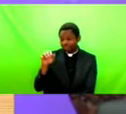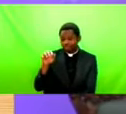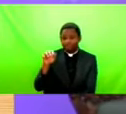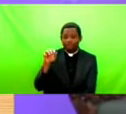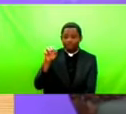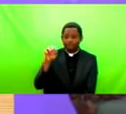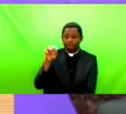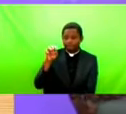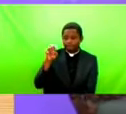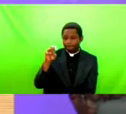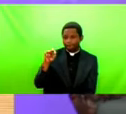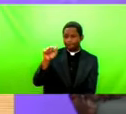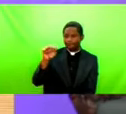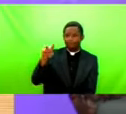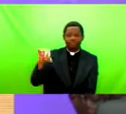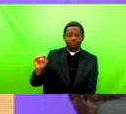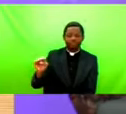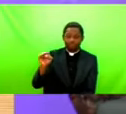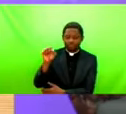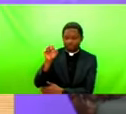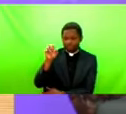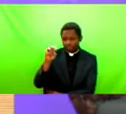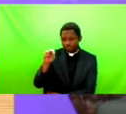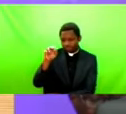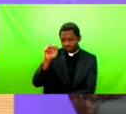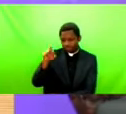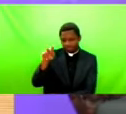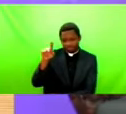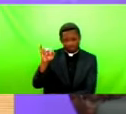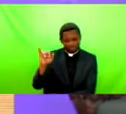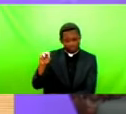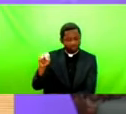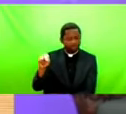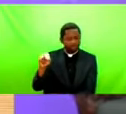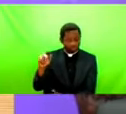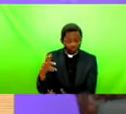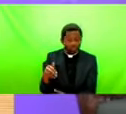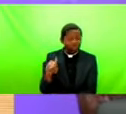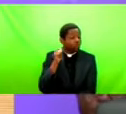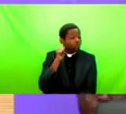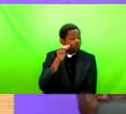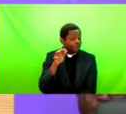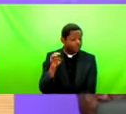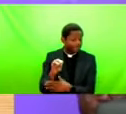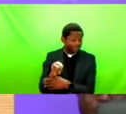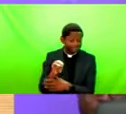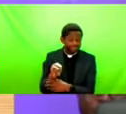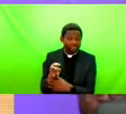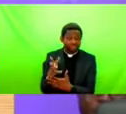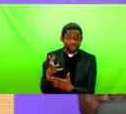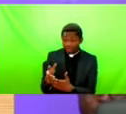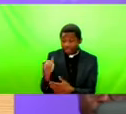to do that is the Women's Ministry Mount Zion Assembly. In fact, Apostle Jimmy Markin was attached to Mount Zion